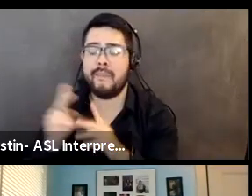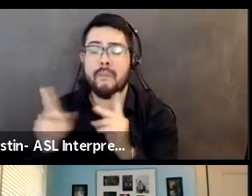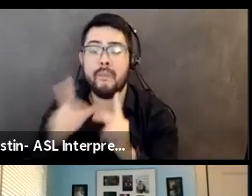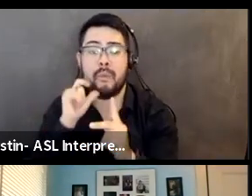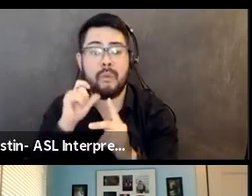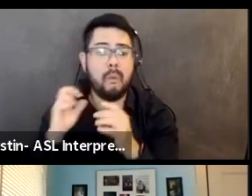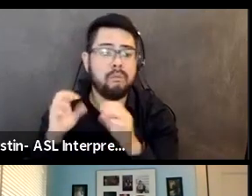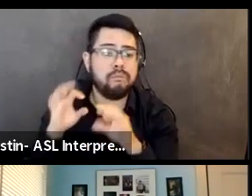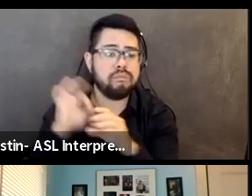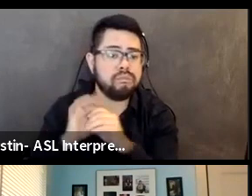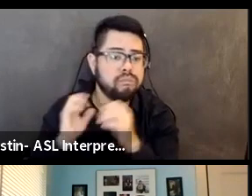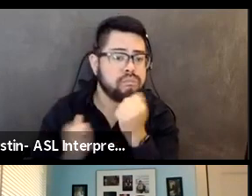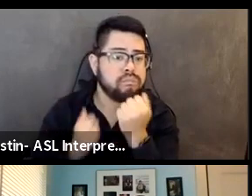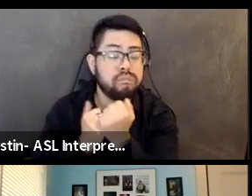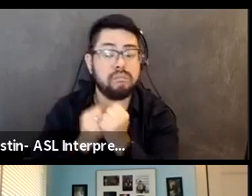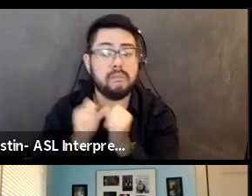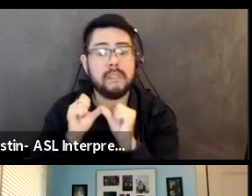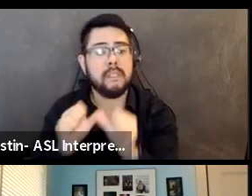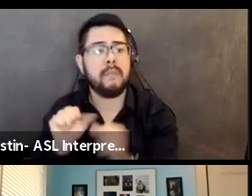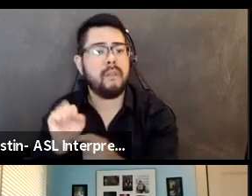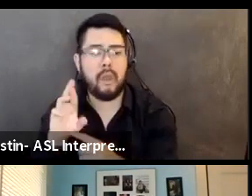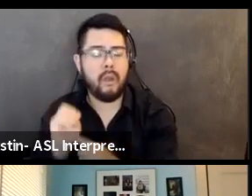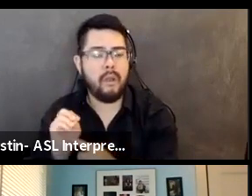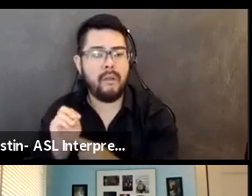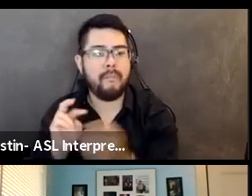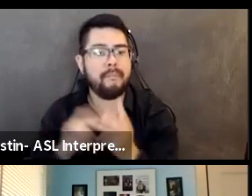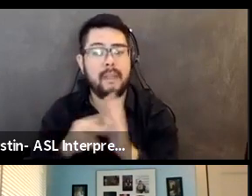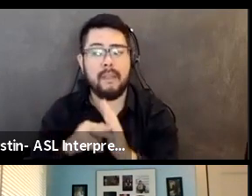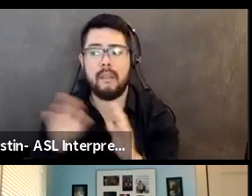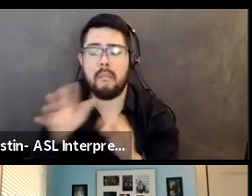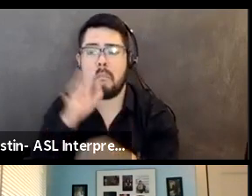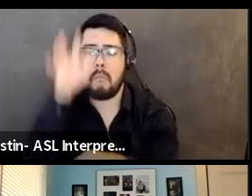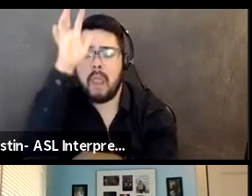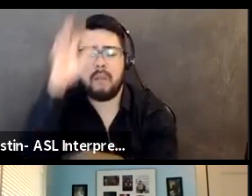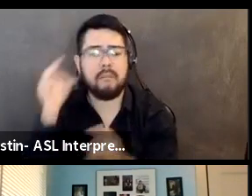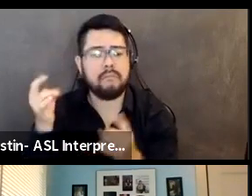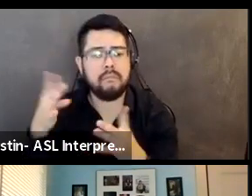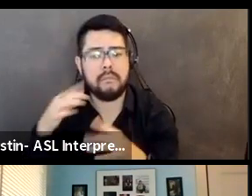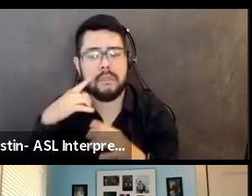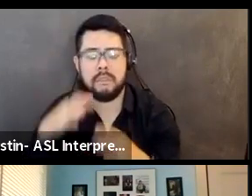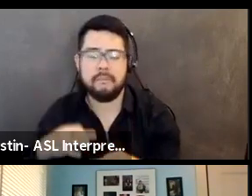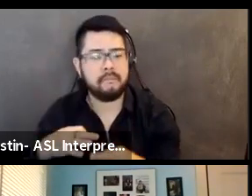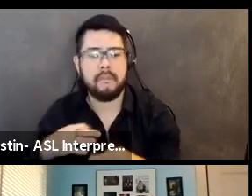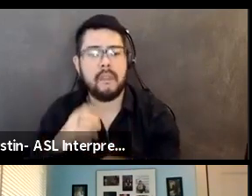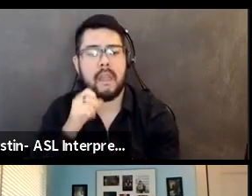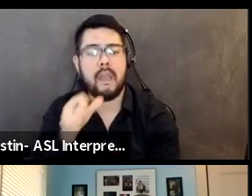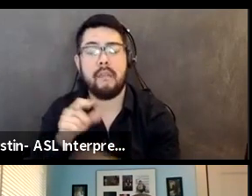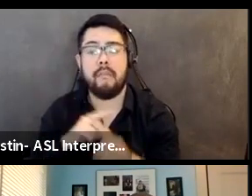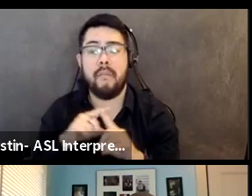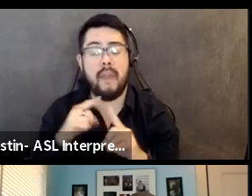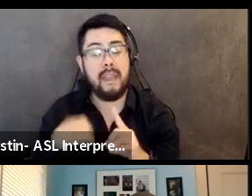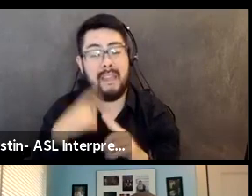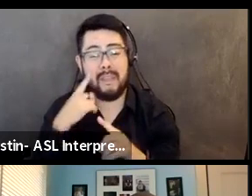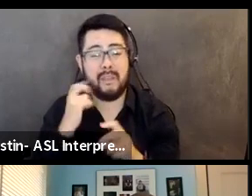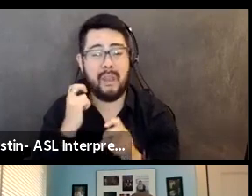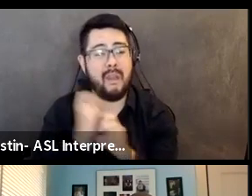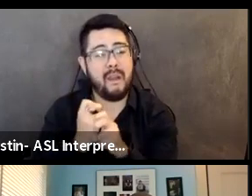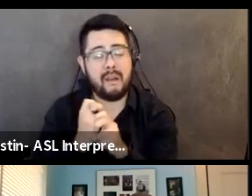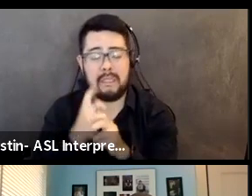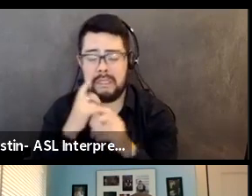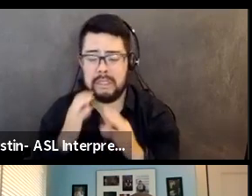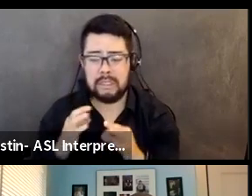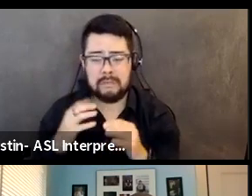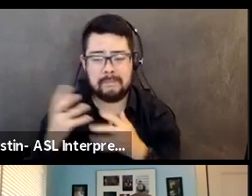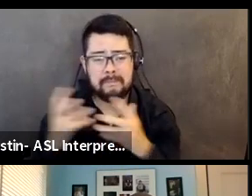sros um i don't think that parents were making bad choices for their kids i think it was a really hard vote and a really hard